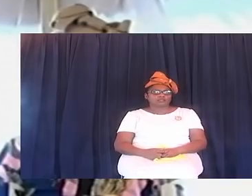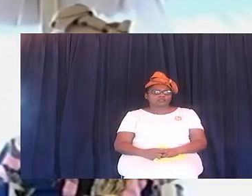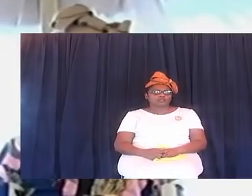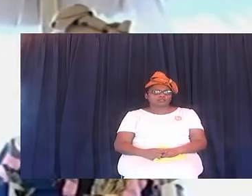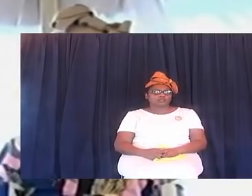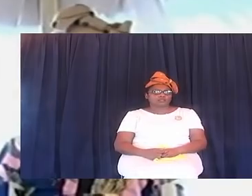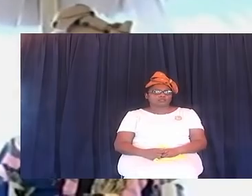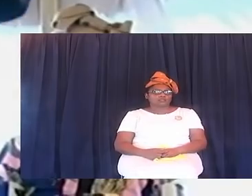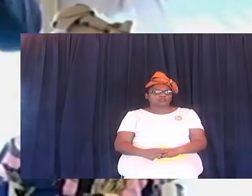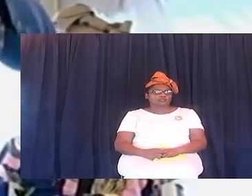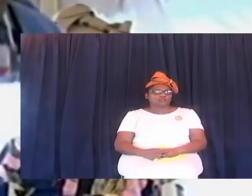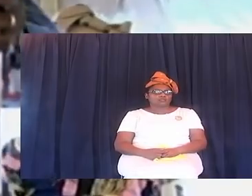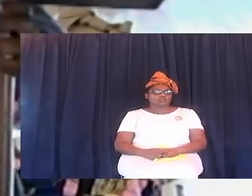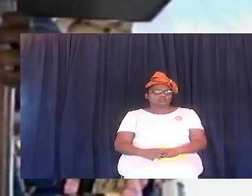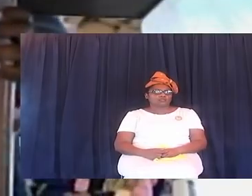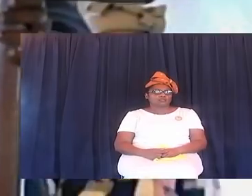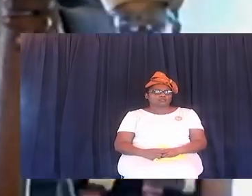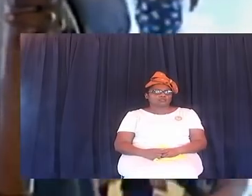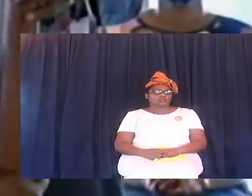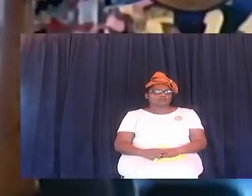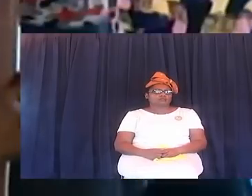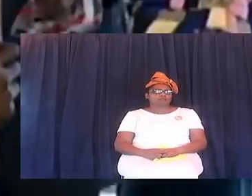Mother White.